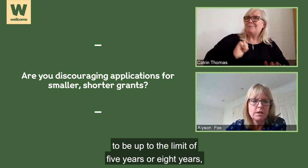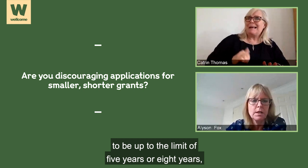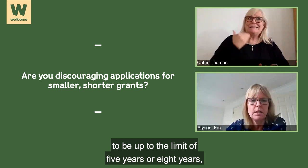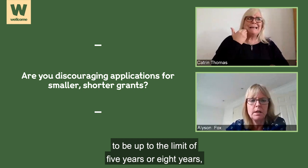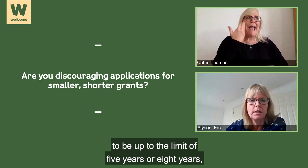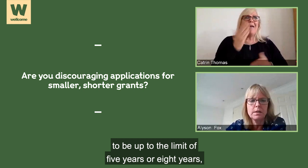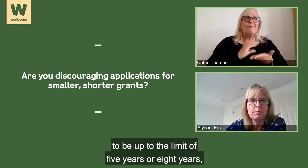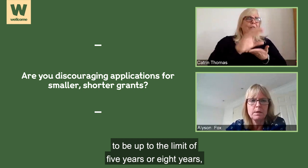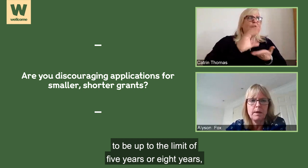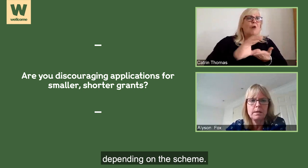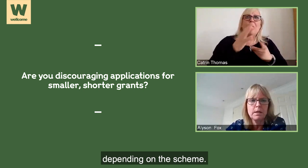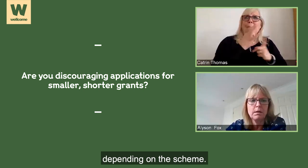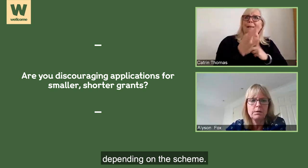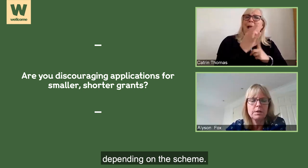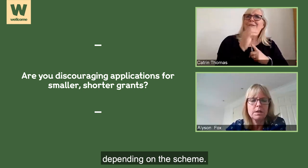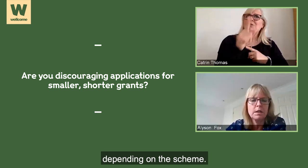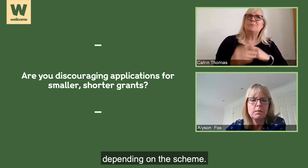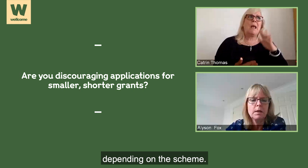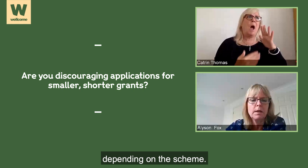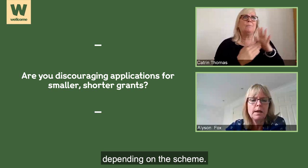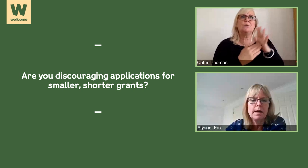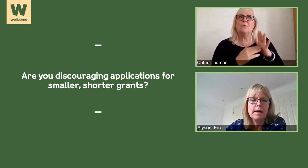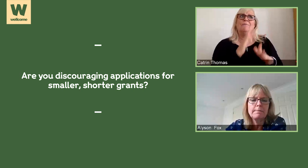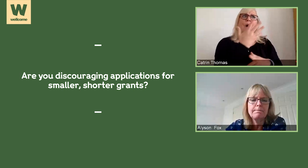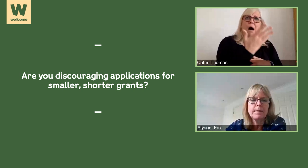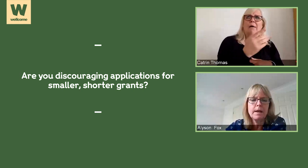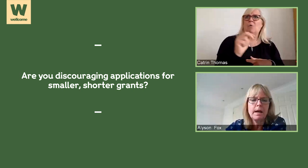eight years, depending on the scheme.